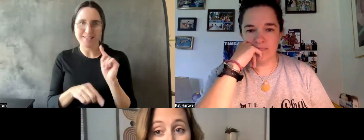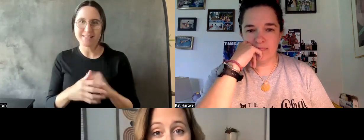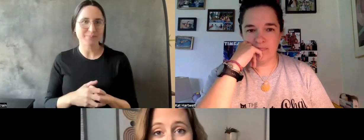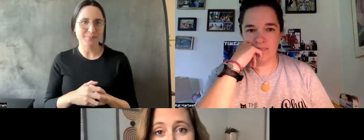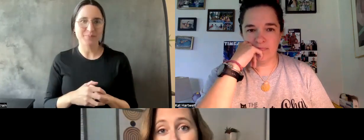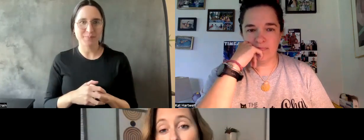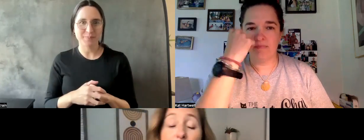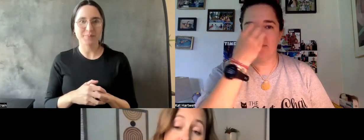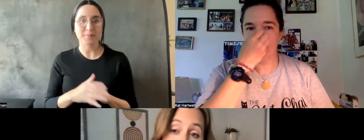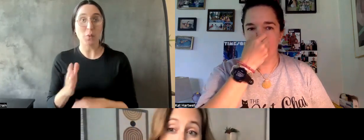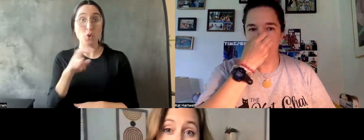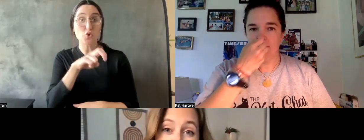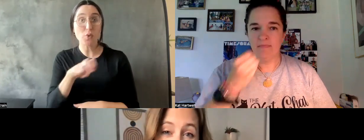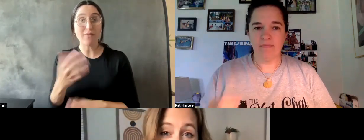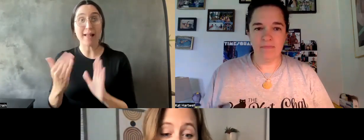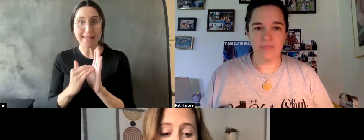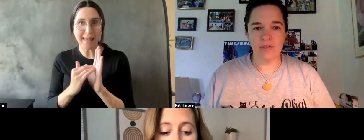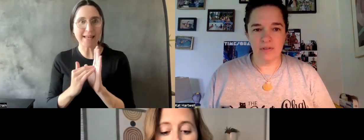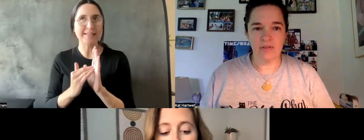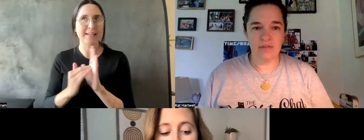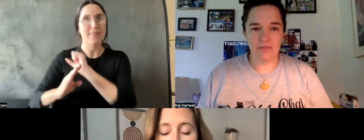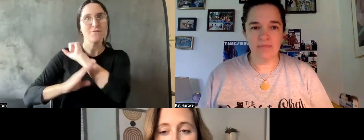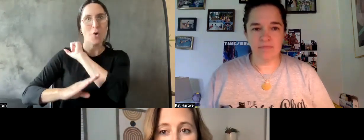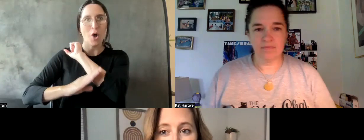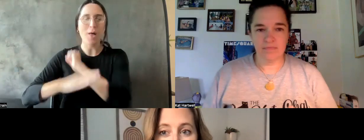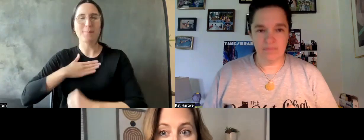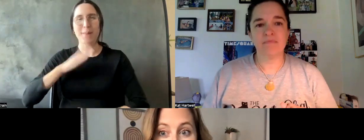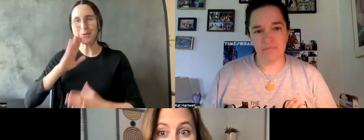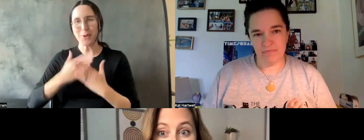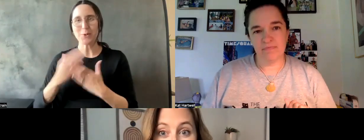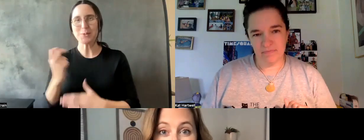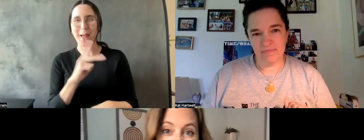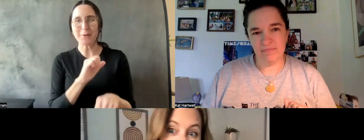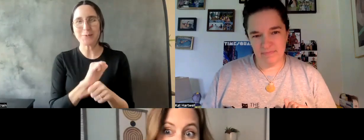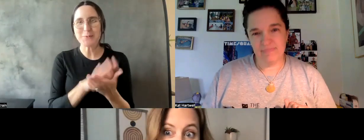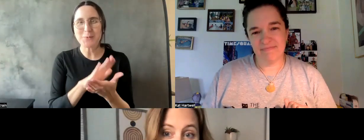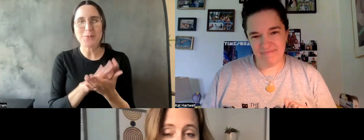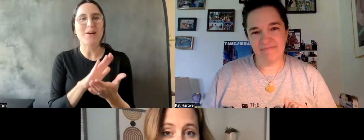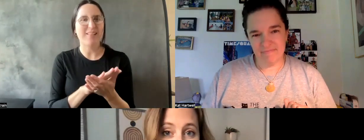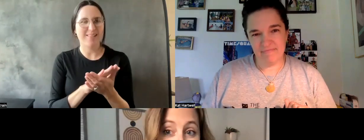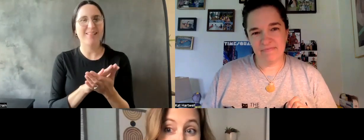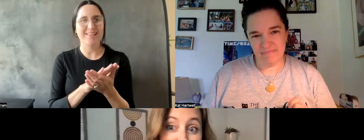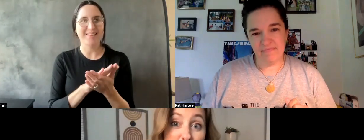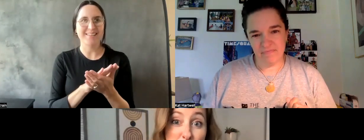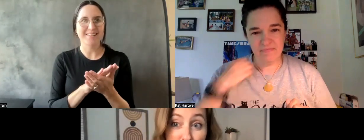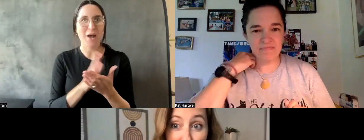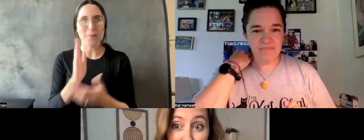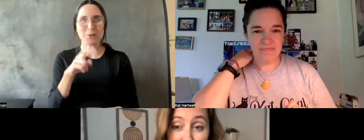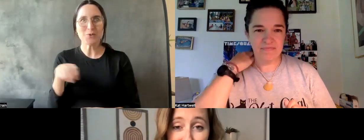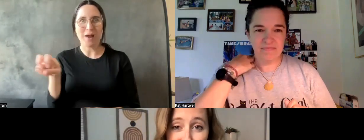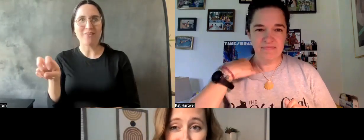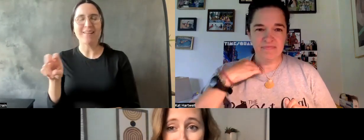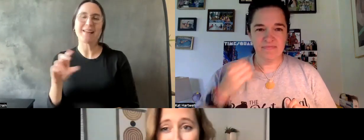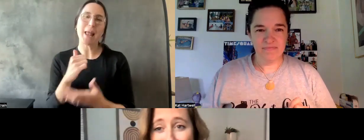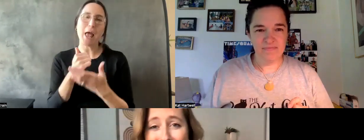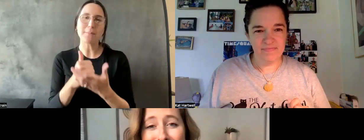once again and when she's back in school. And that helps my husband out because at least she's in school for a little